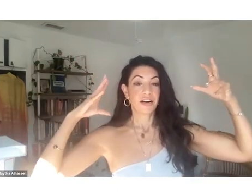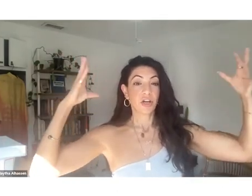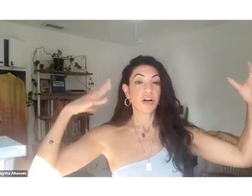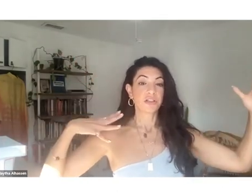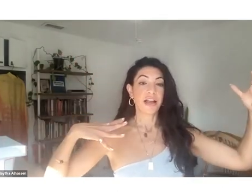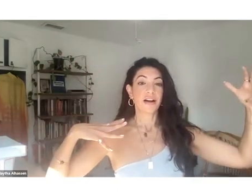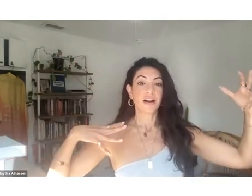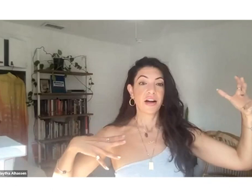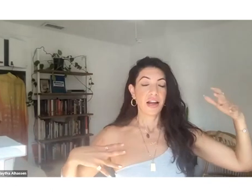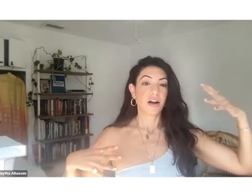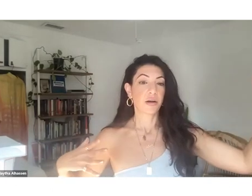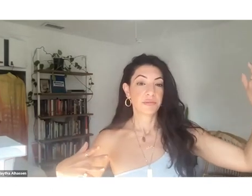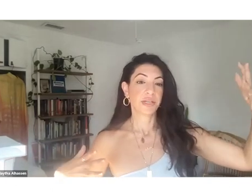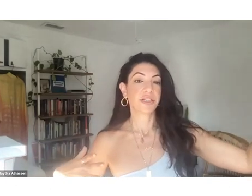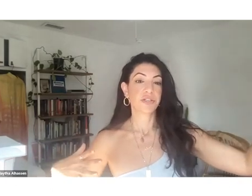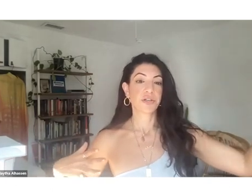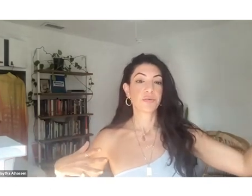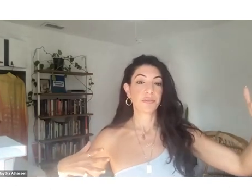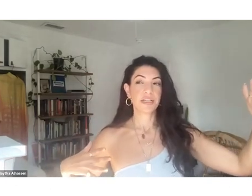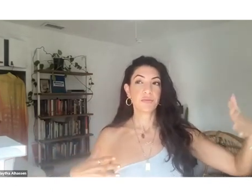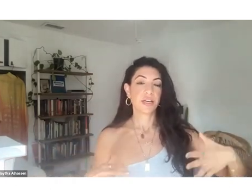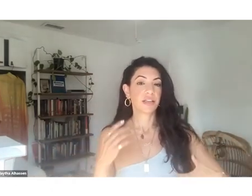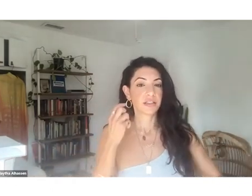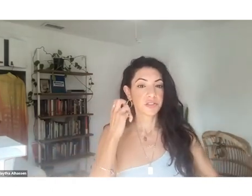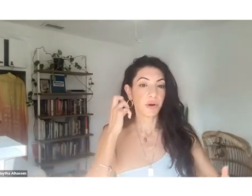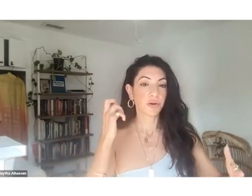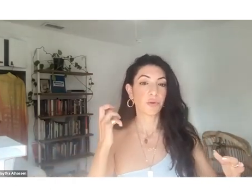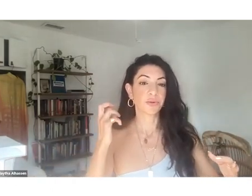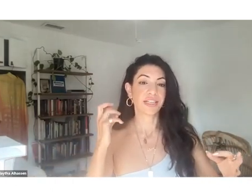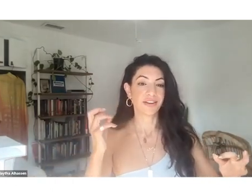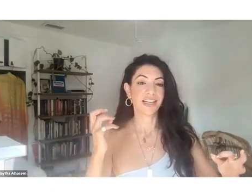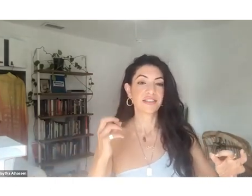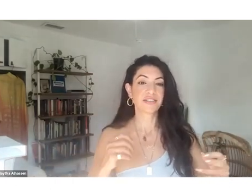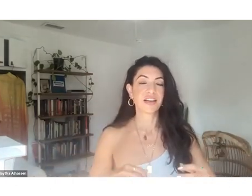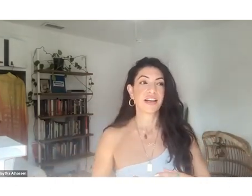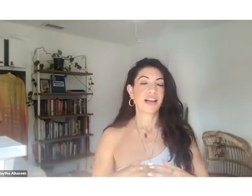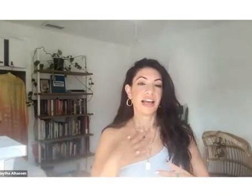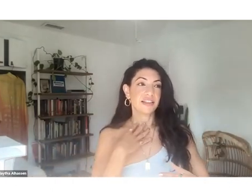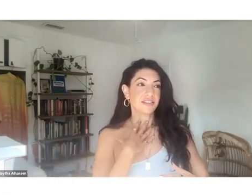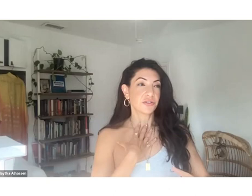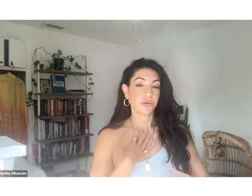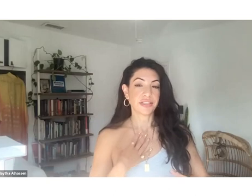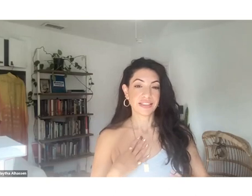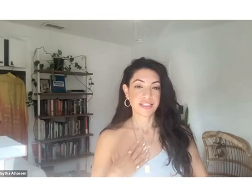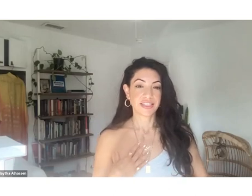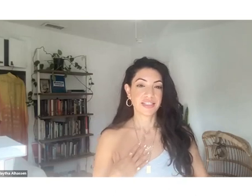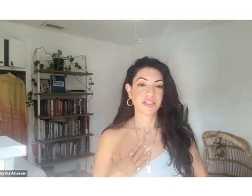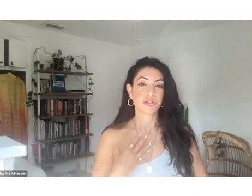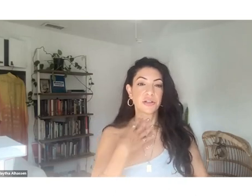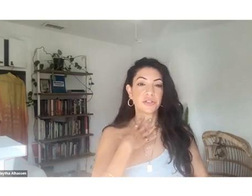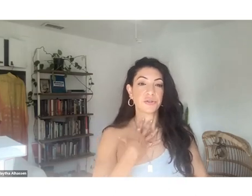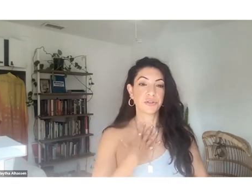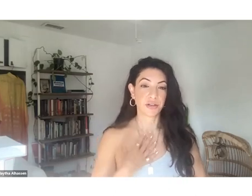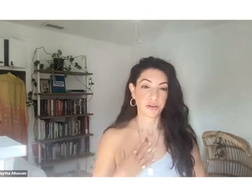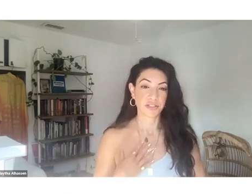dark haired, long hair, Arab, Middle Eastern woman with small gold earrings and gold